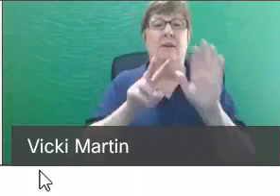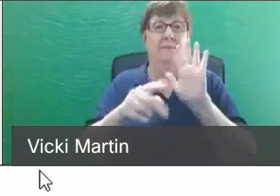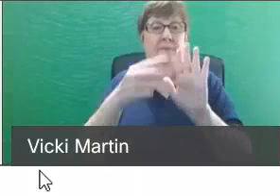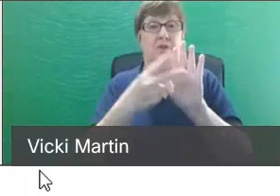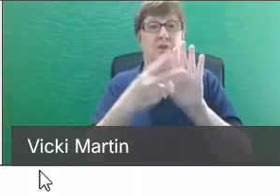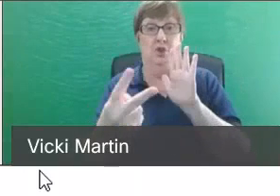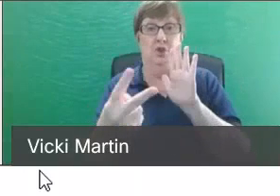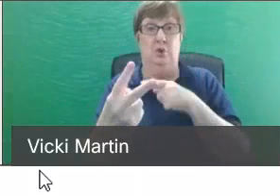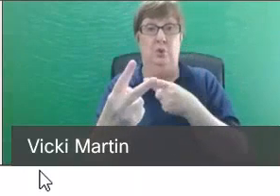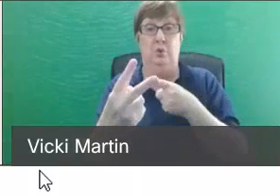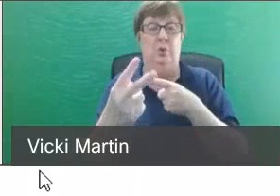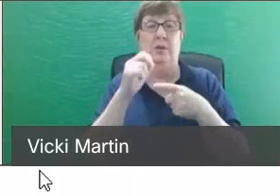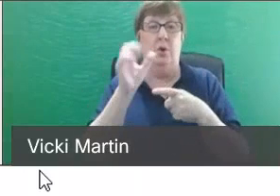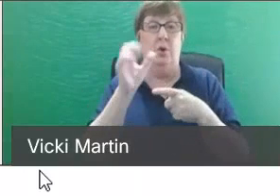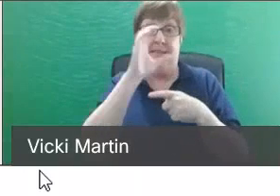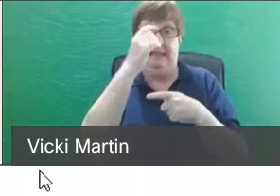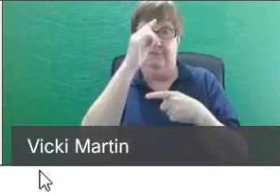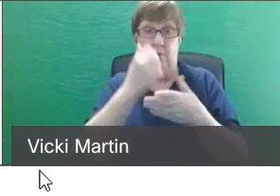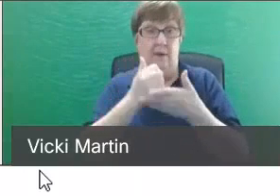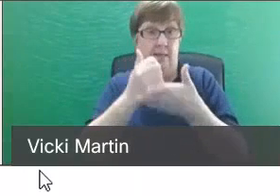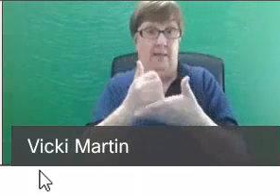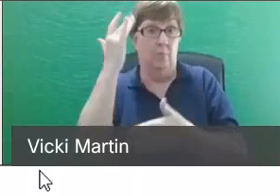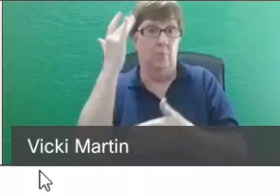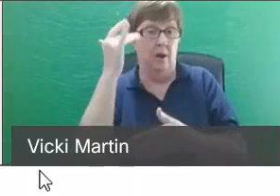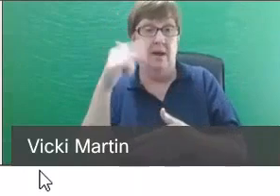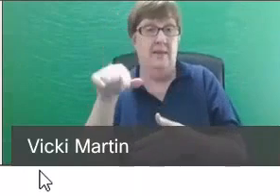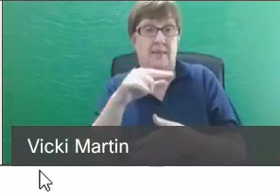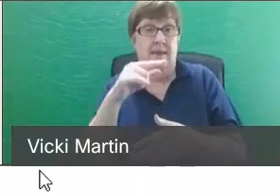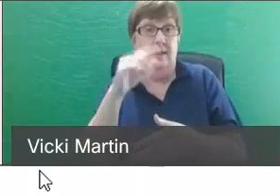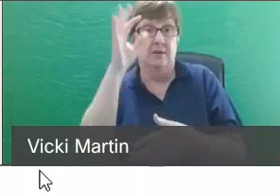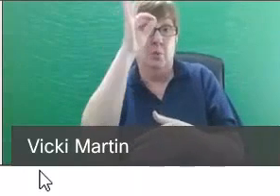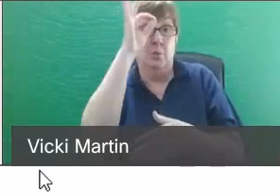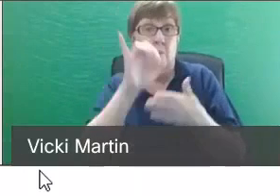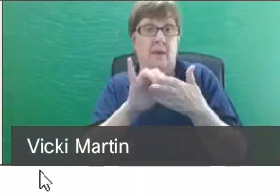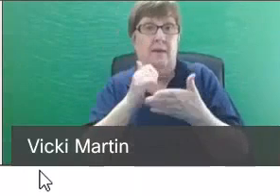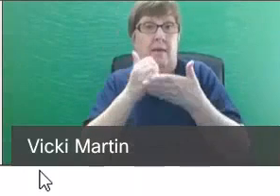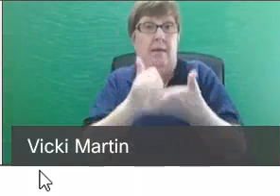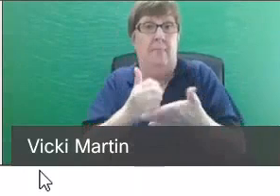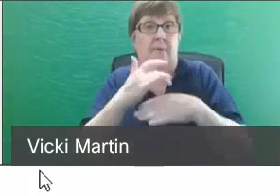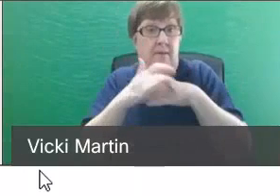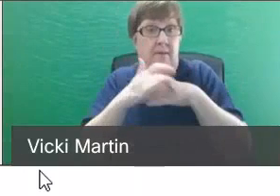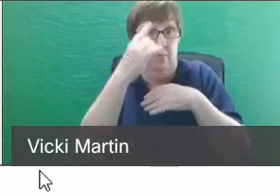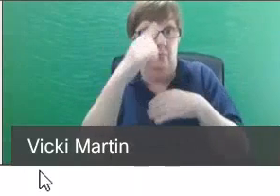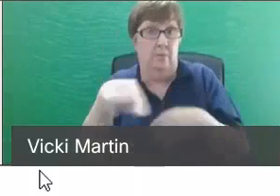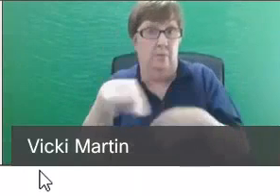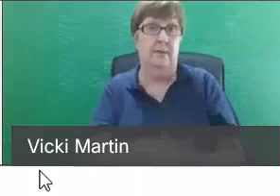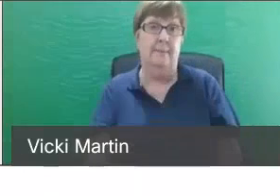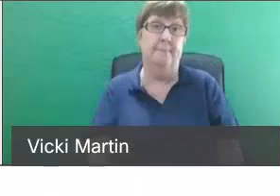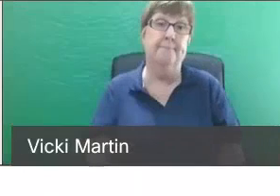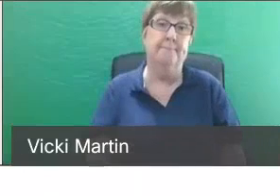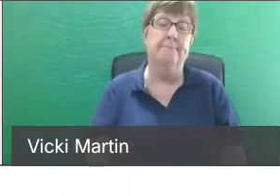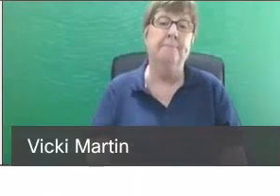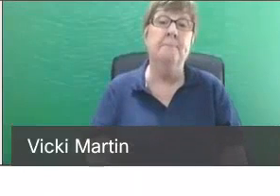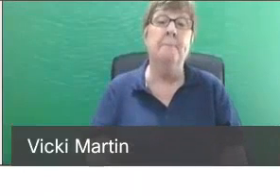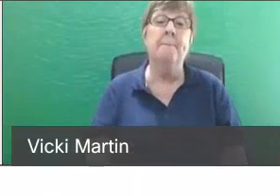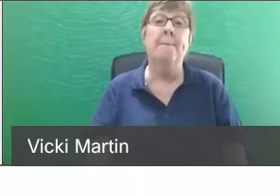times they don't seek help because they don't know help is here and readily available for them. So